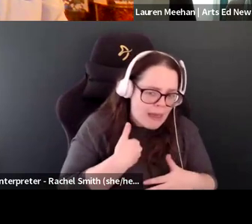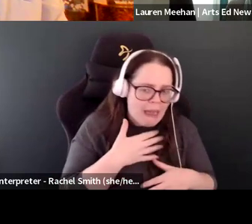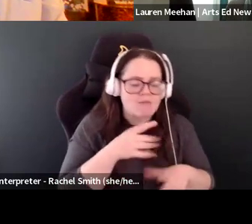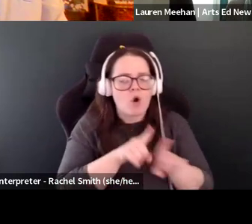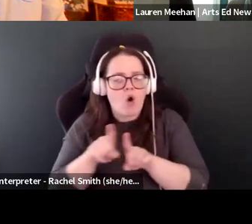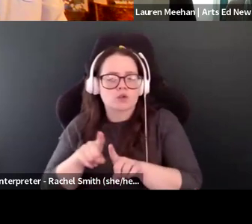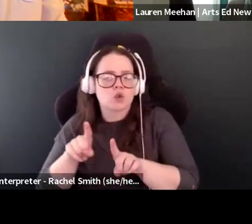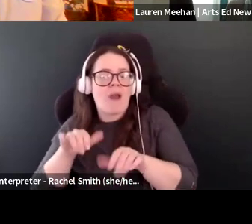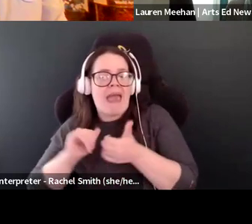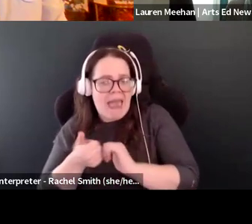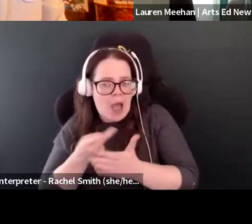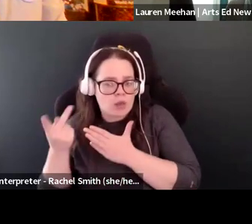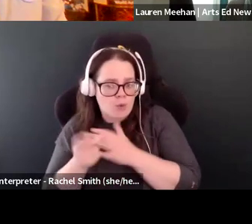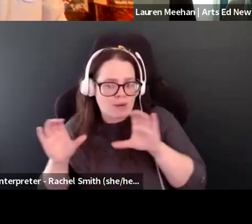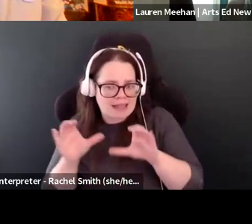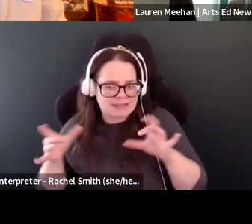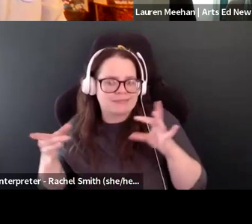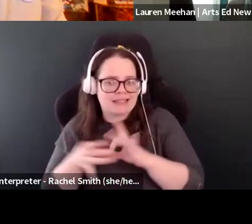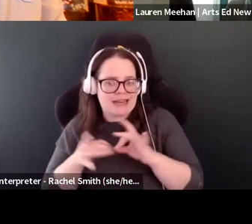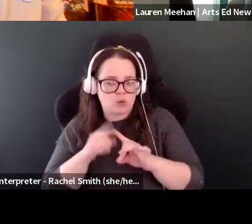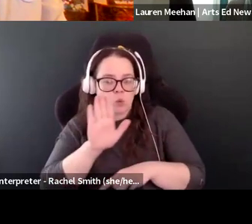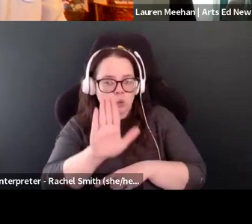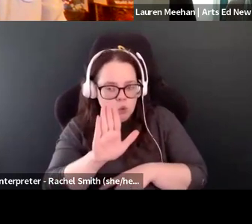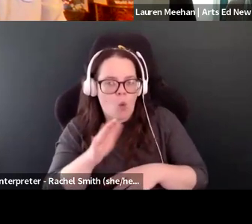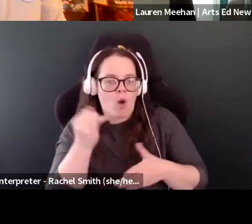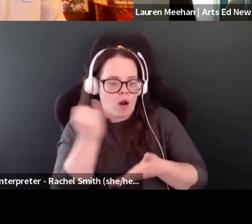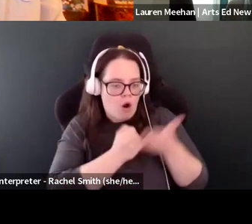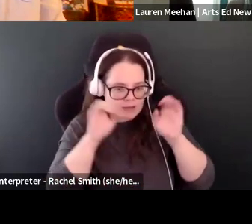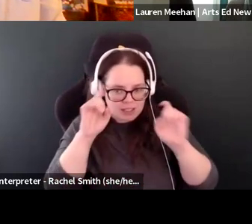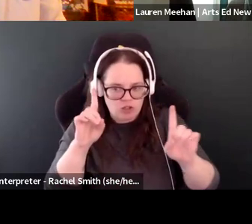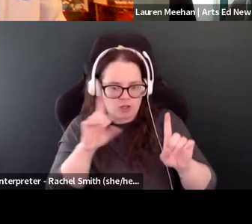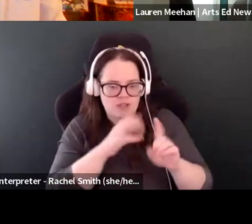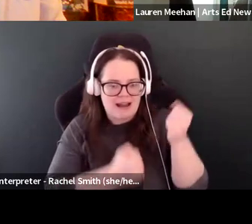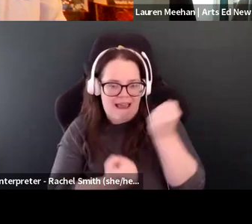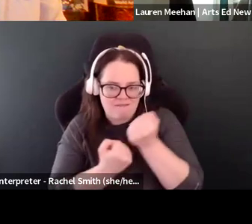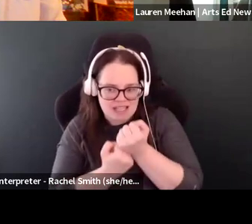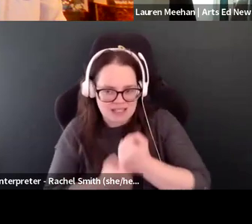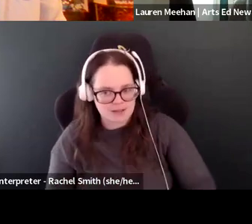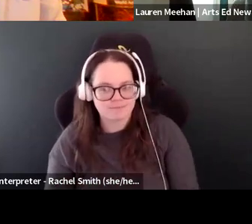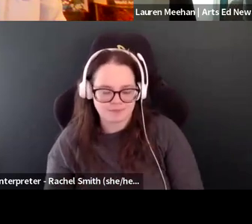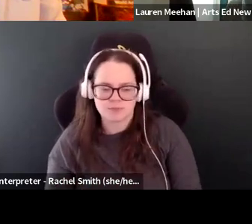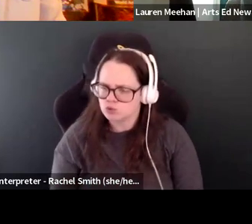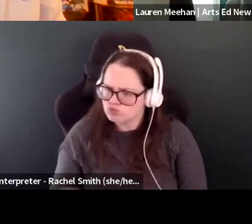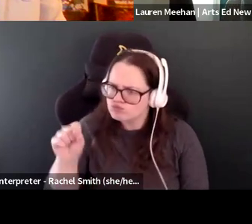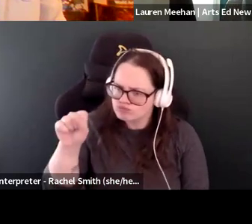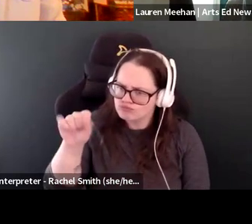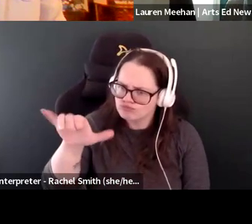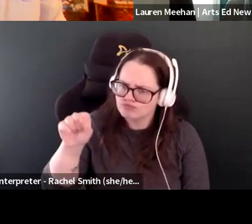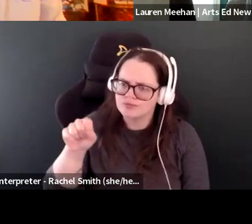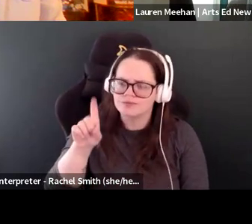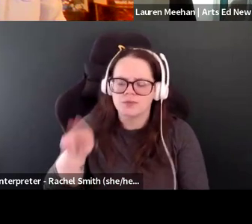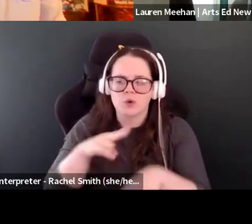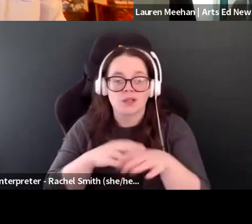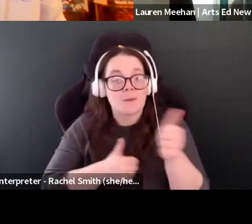and activities link to your arts education and advocacy? Absolutely. So I think the most